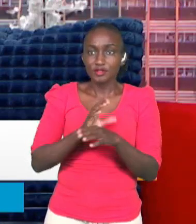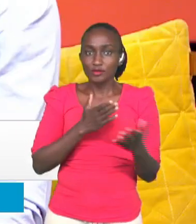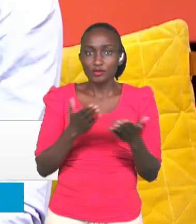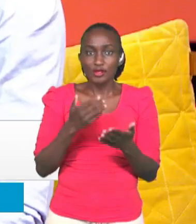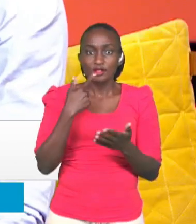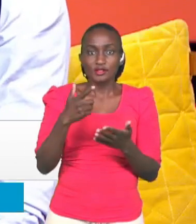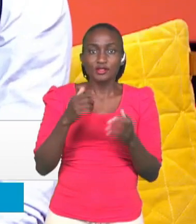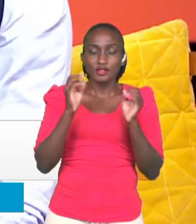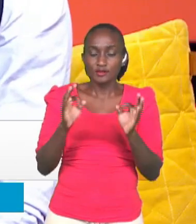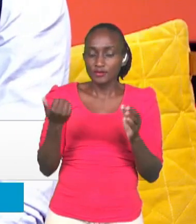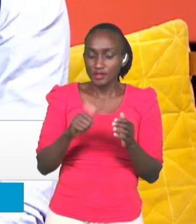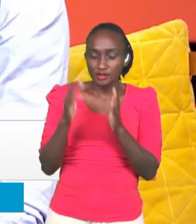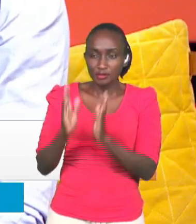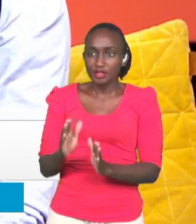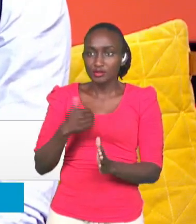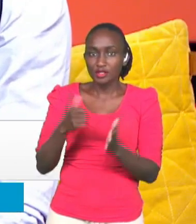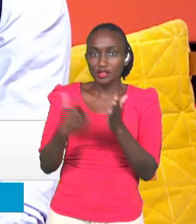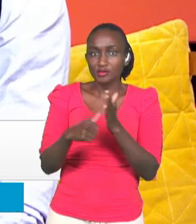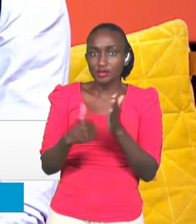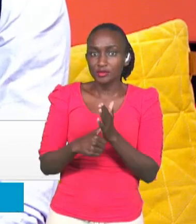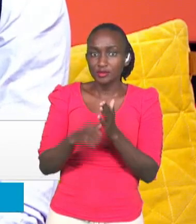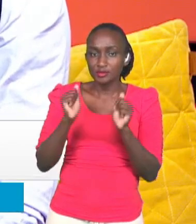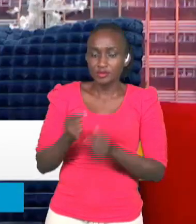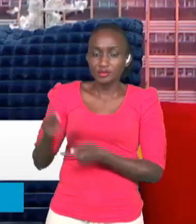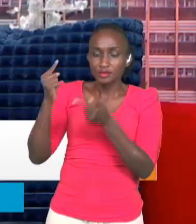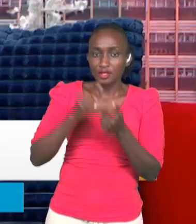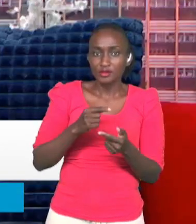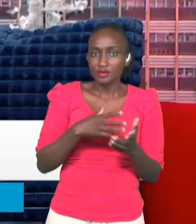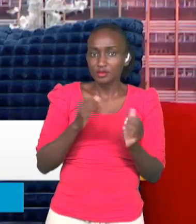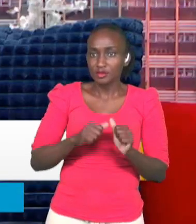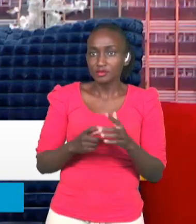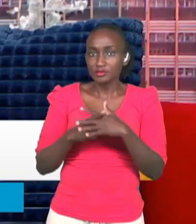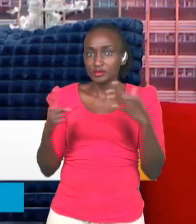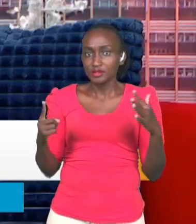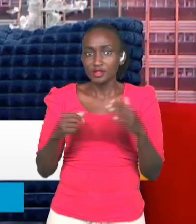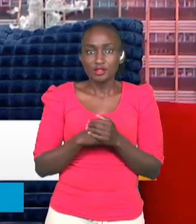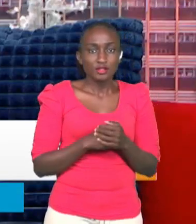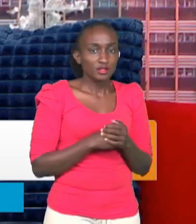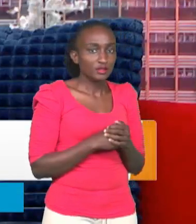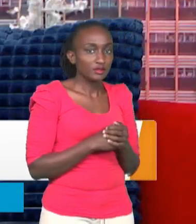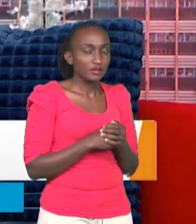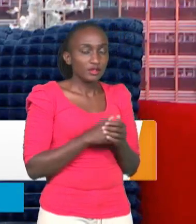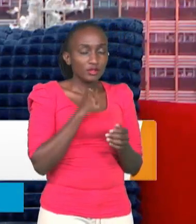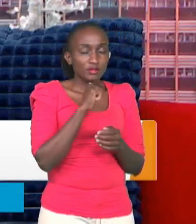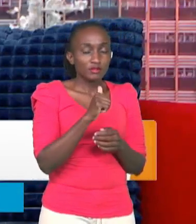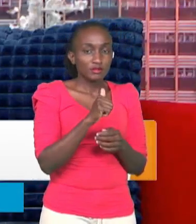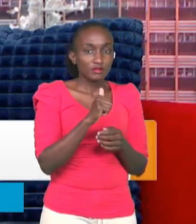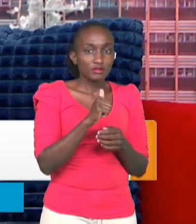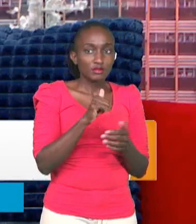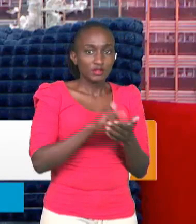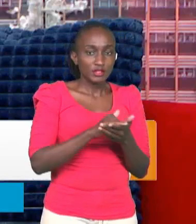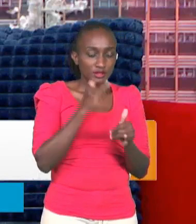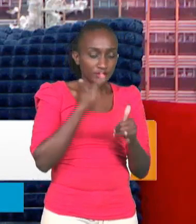come forward, is now going away? No, it's not going away. Mm-hmm. It's going to be there, because actually that is like the final notice to the